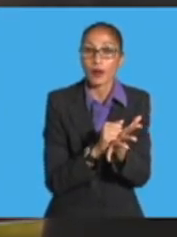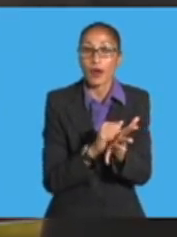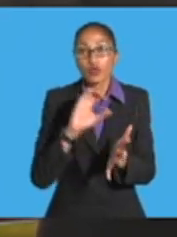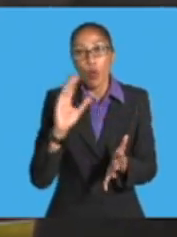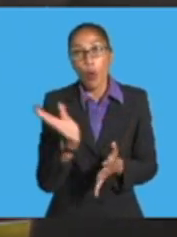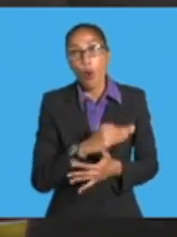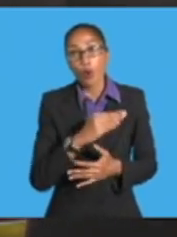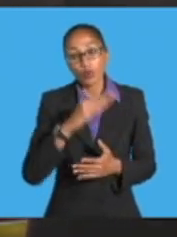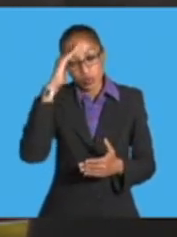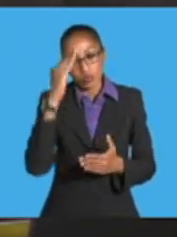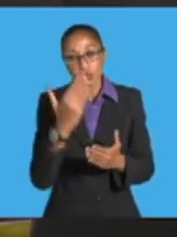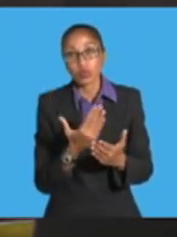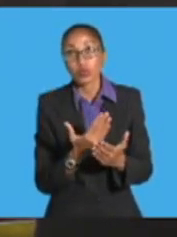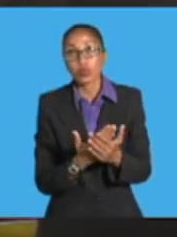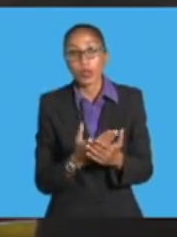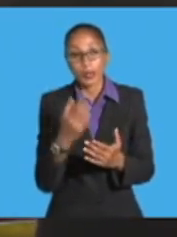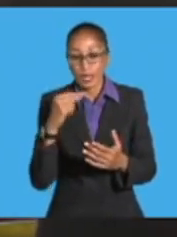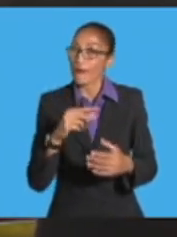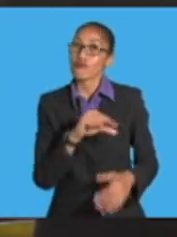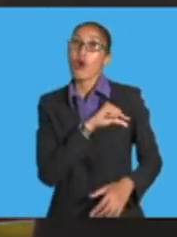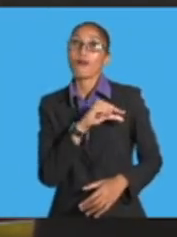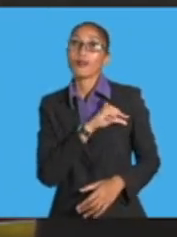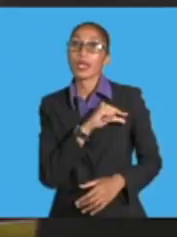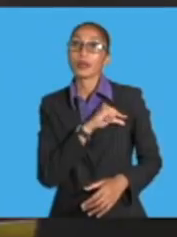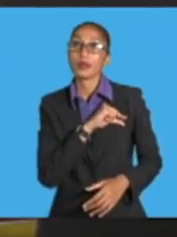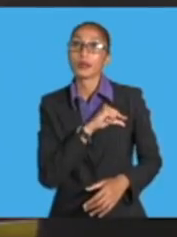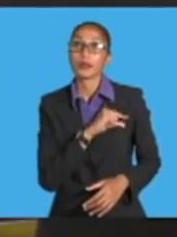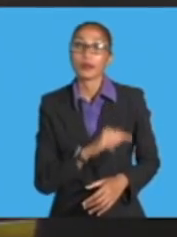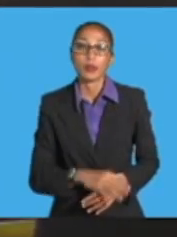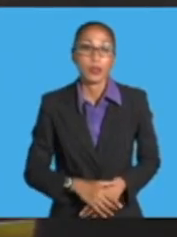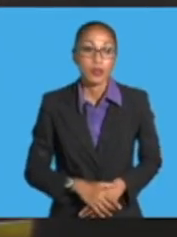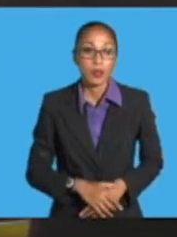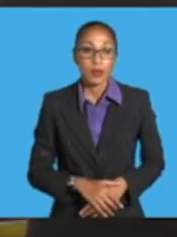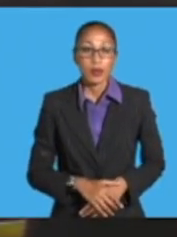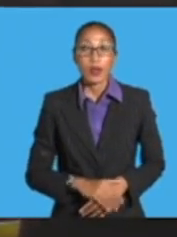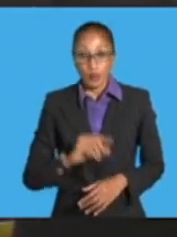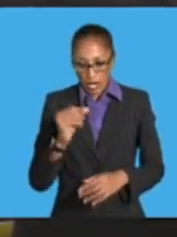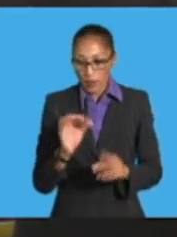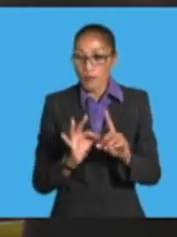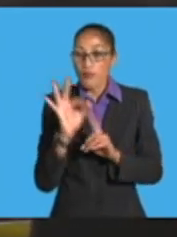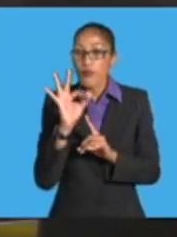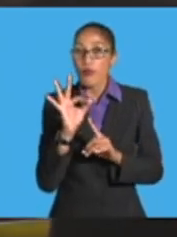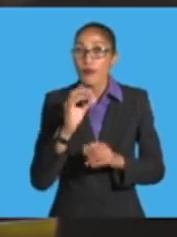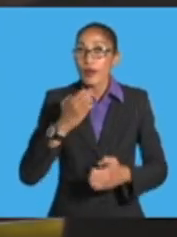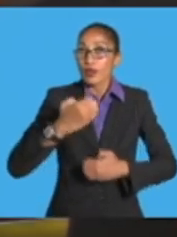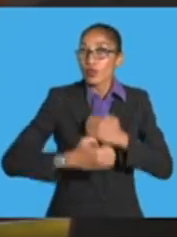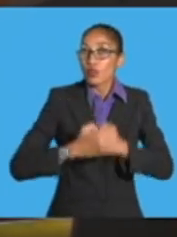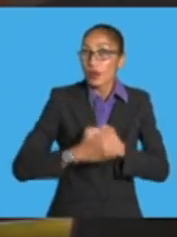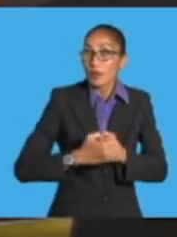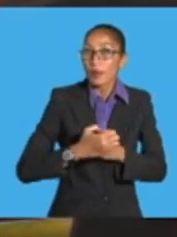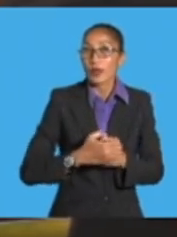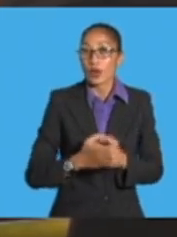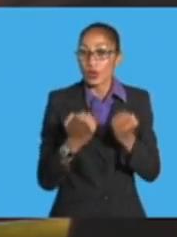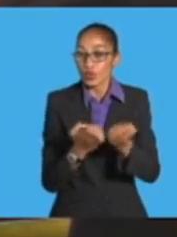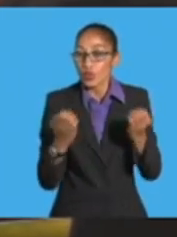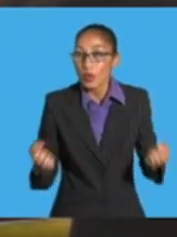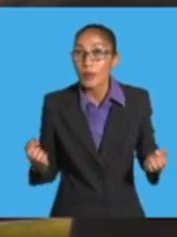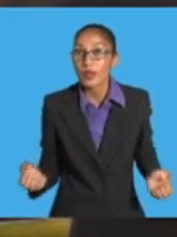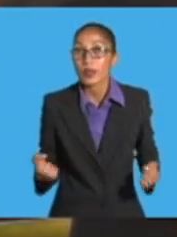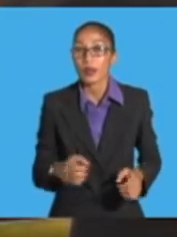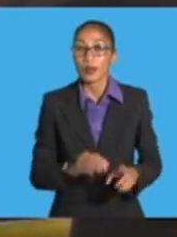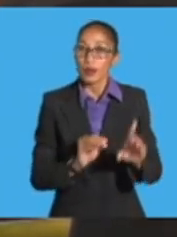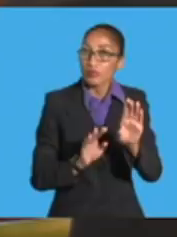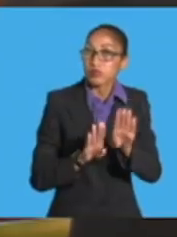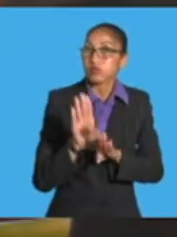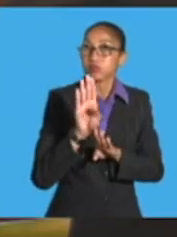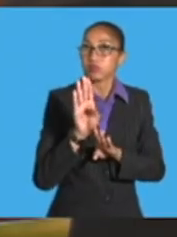accredited to ensure qualifications of quality. We have worked to improve the equipment on which trainees are developed to ensure that